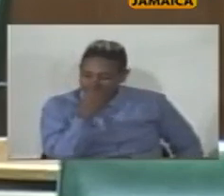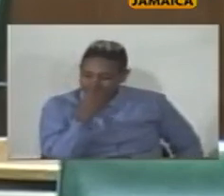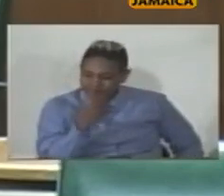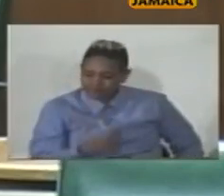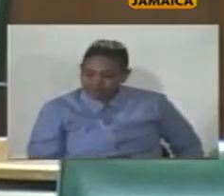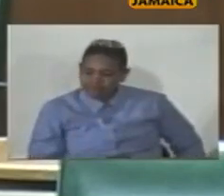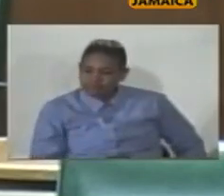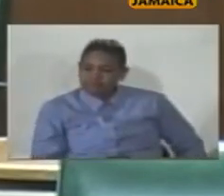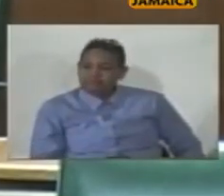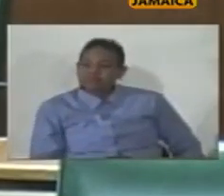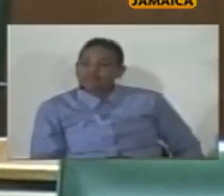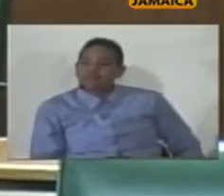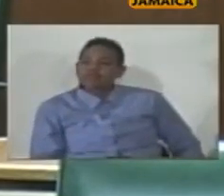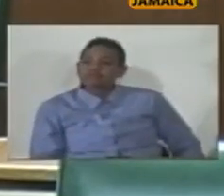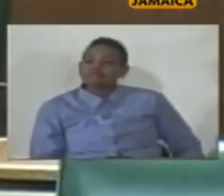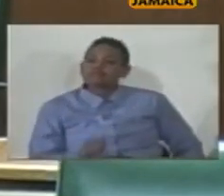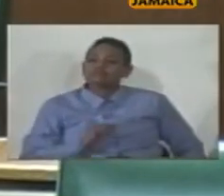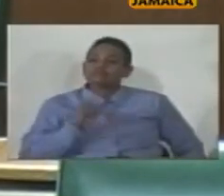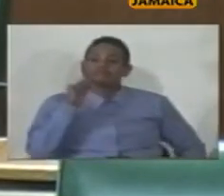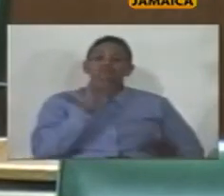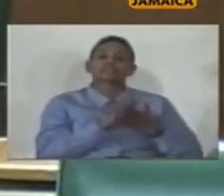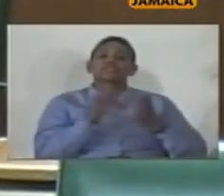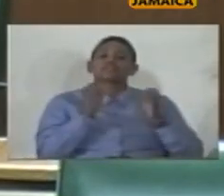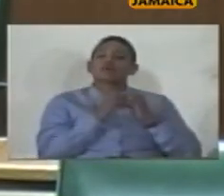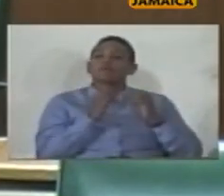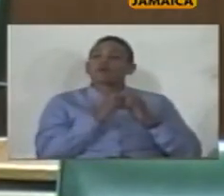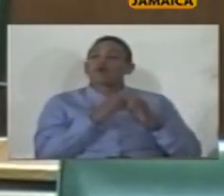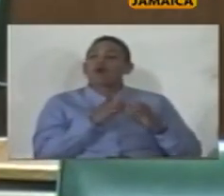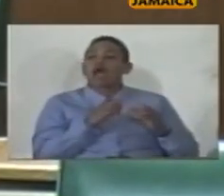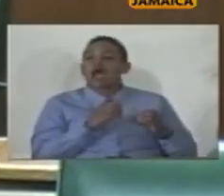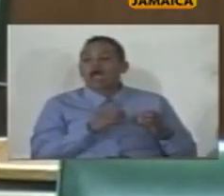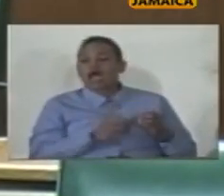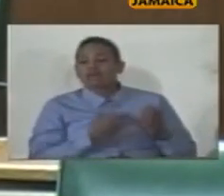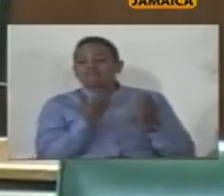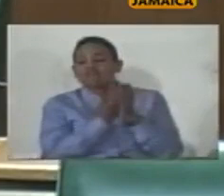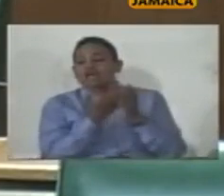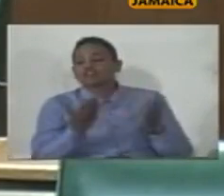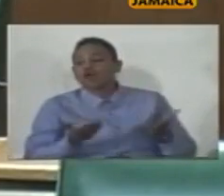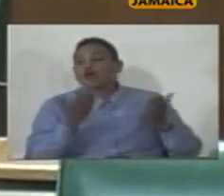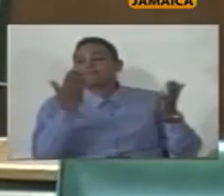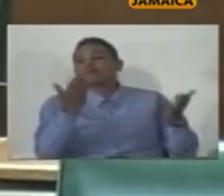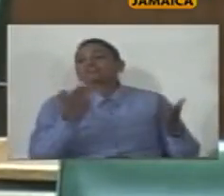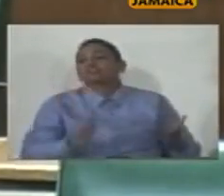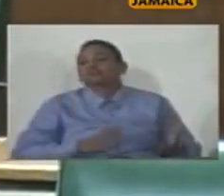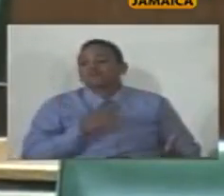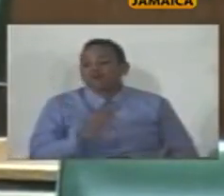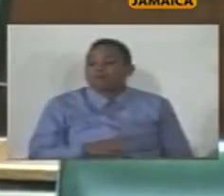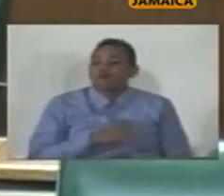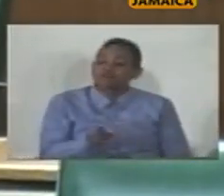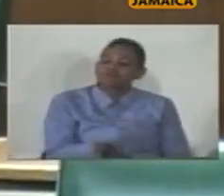I believe that that is more anecdotal than factual and presented to me formally.